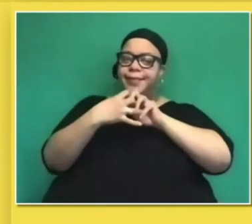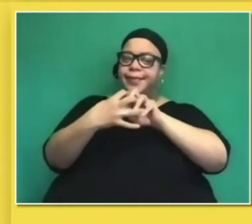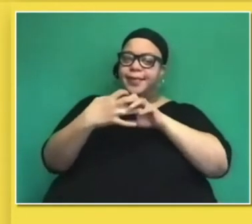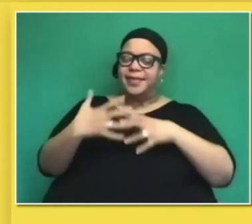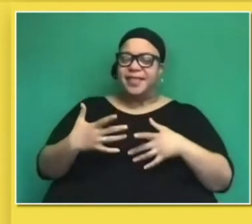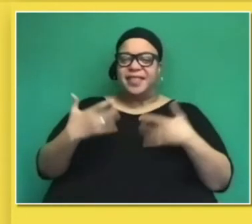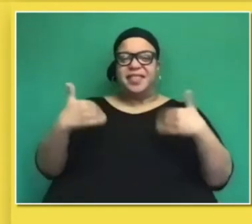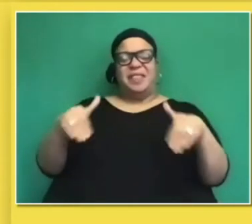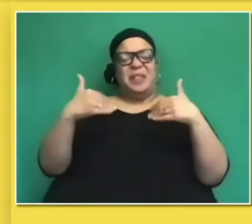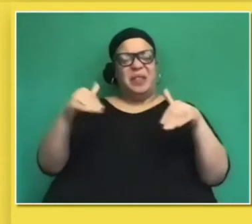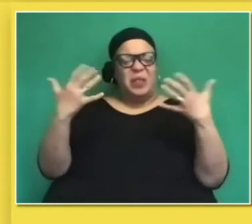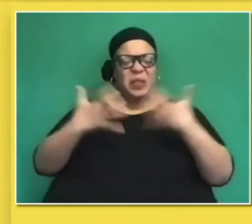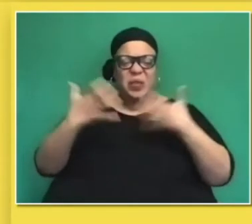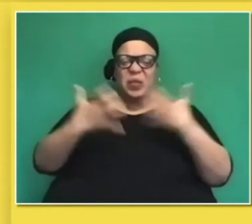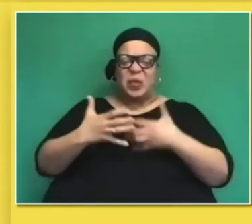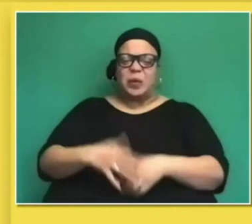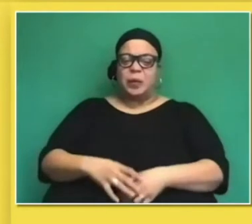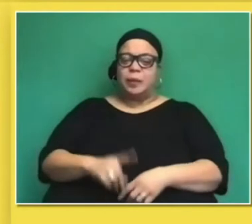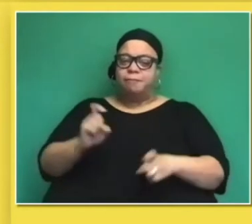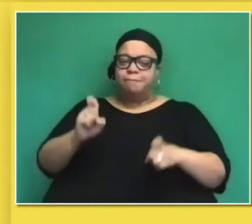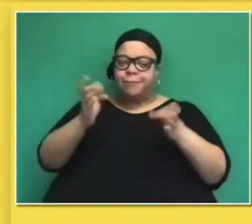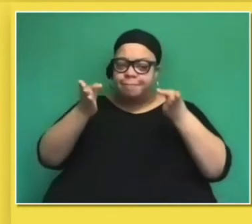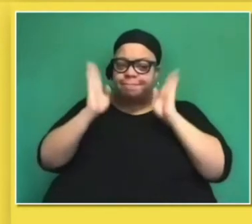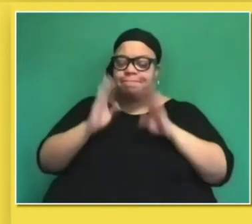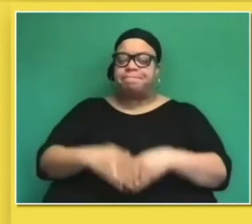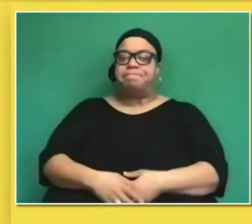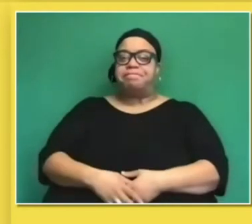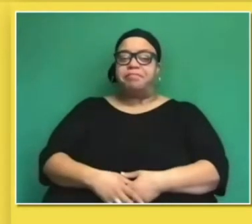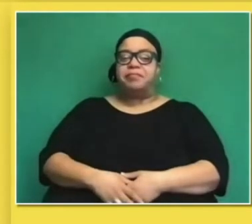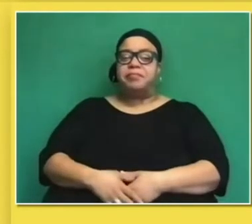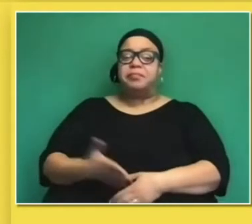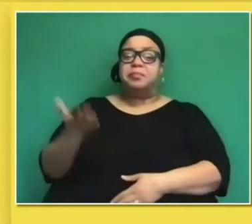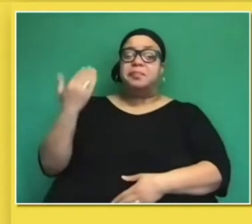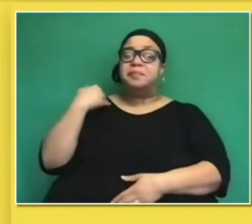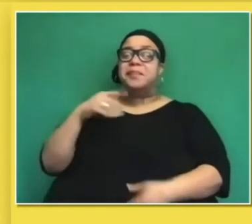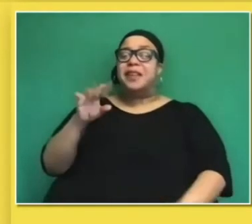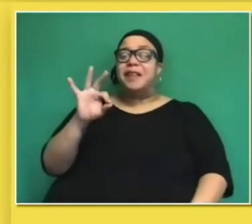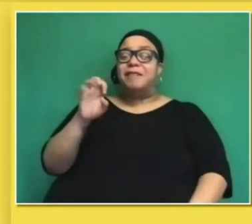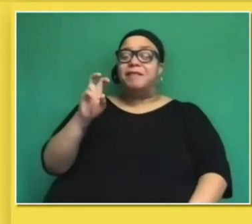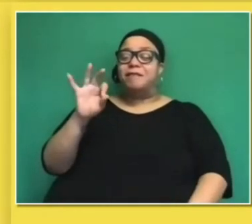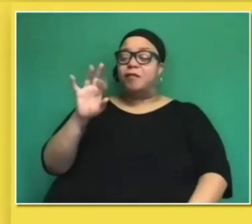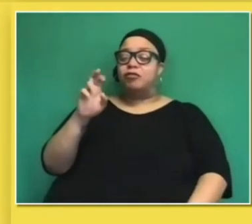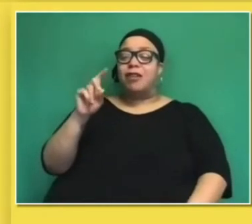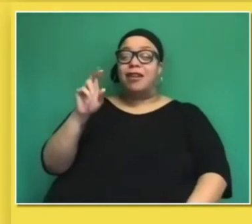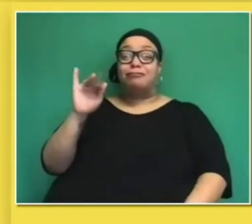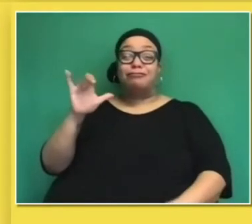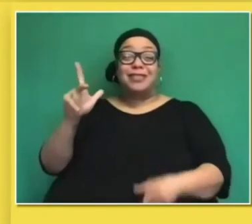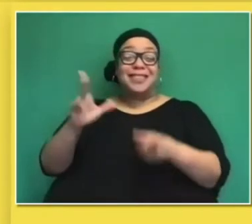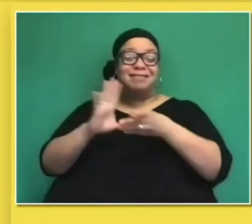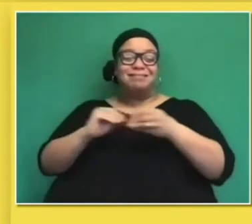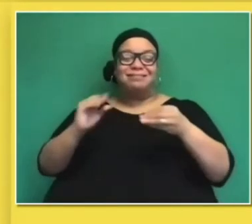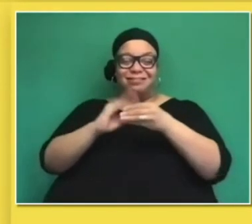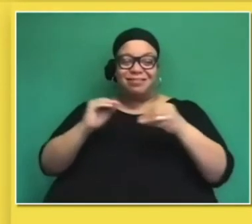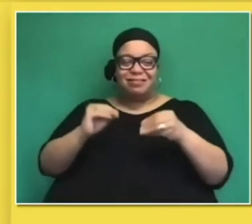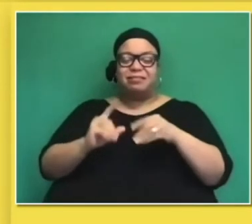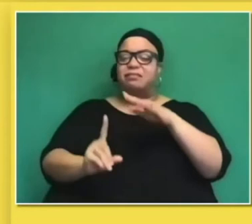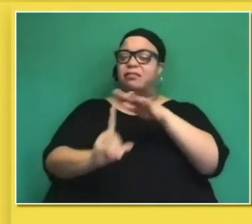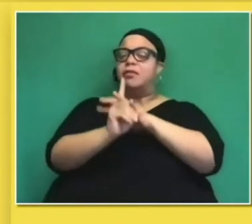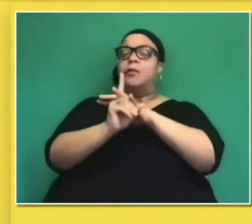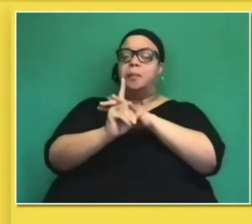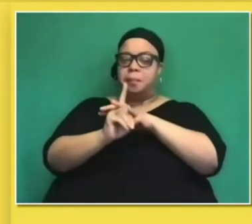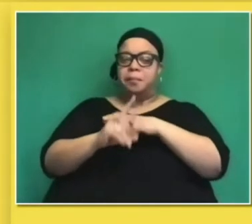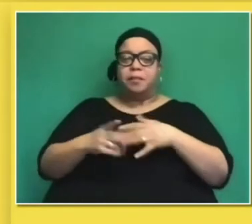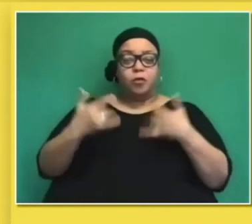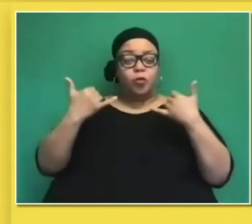in, is the beginning of the end of an illusion. You know, since Donald Trump eked out an electoral